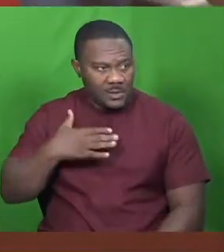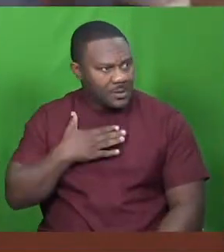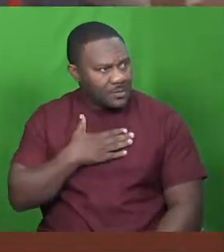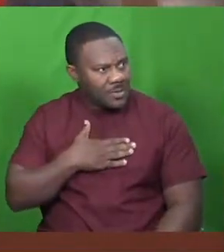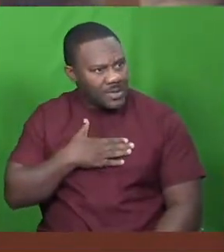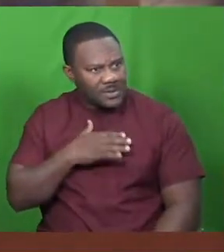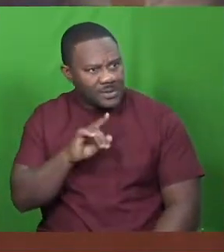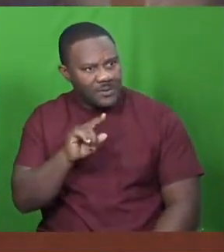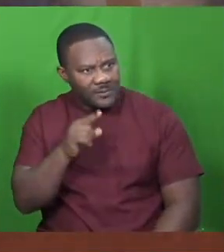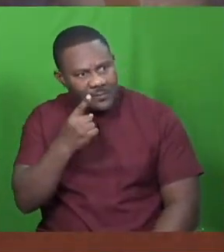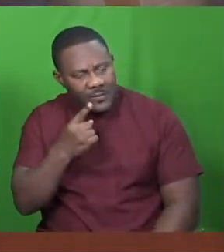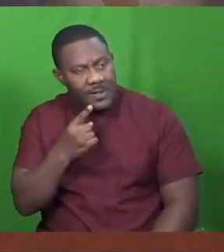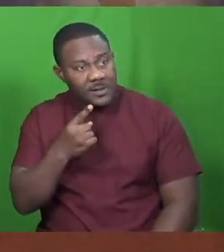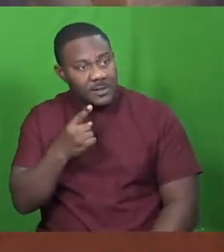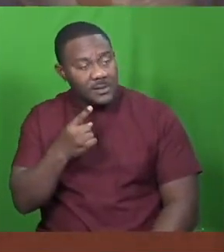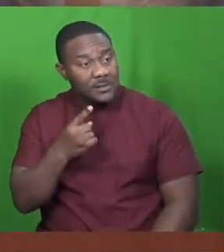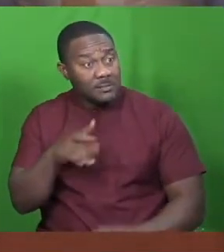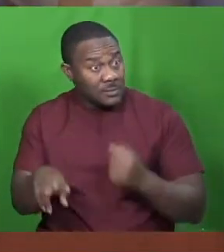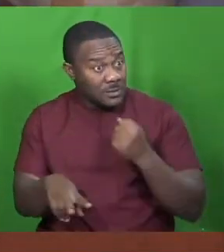please kindly take the chair.